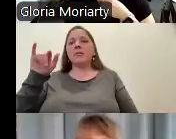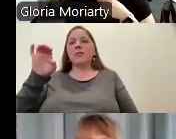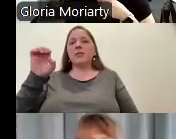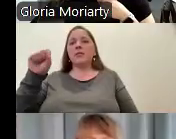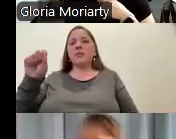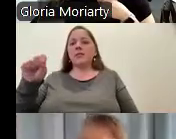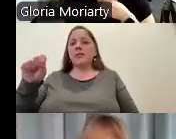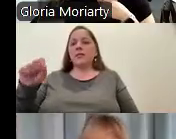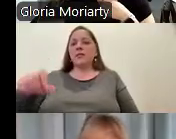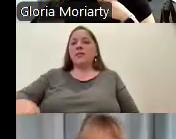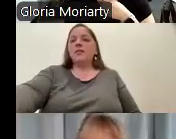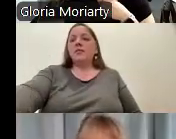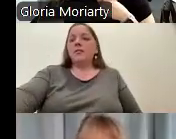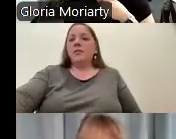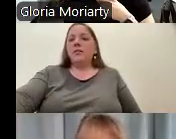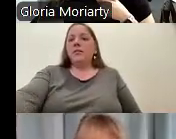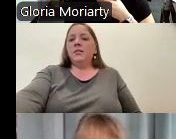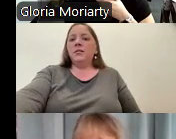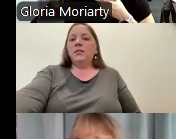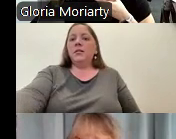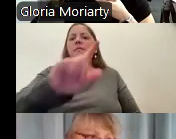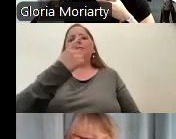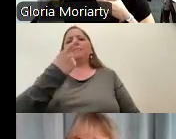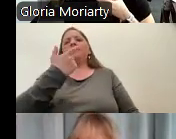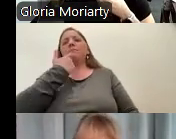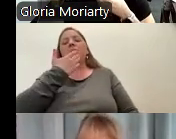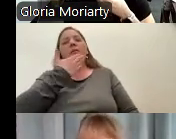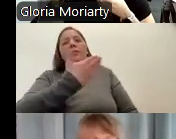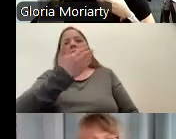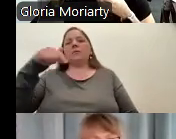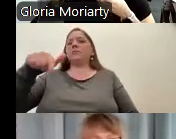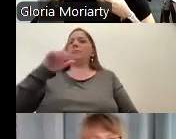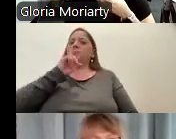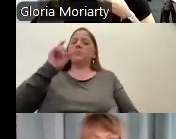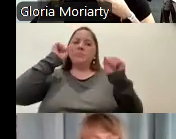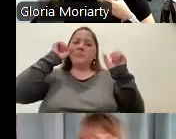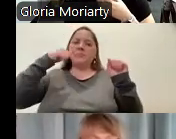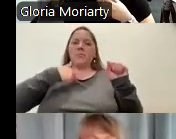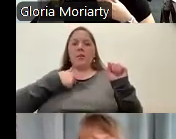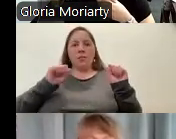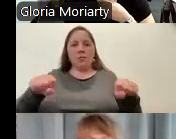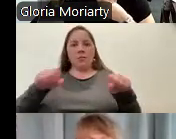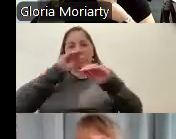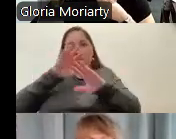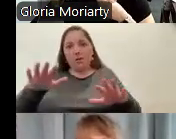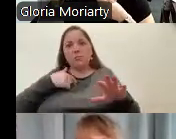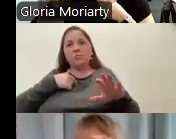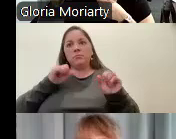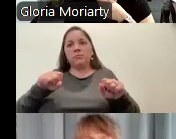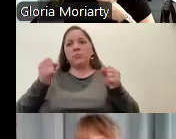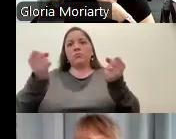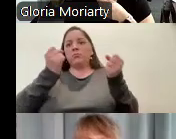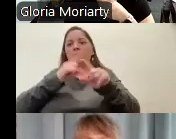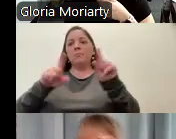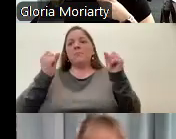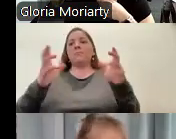First off, thank you for this. This is amazing because even though myself, I'm blessed enough to drive, there are a lot of people in my